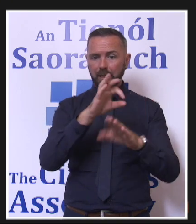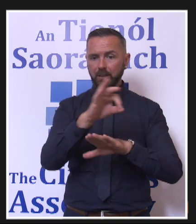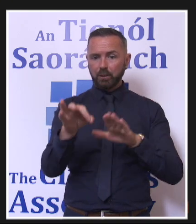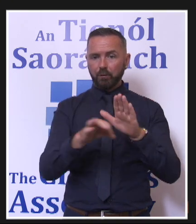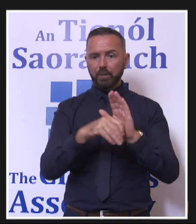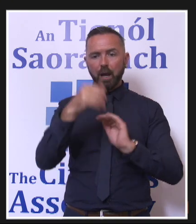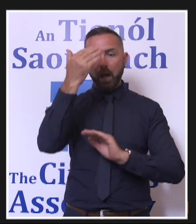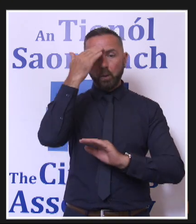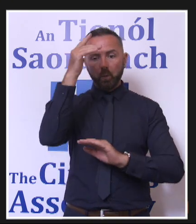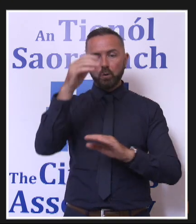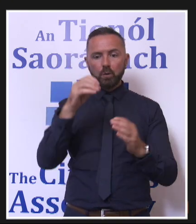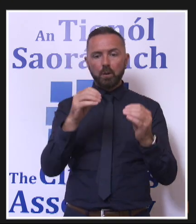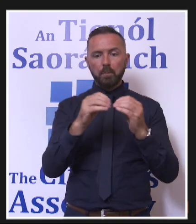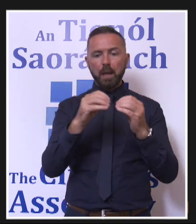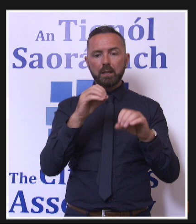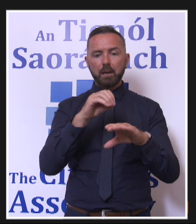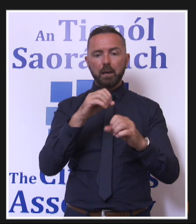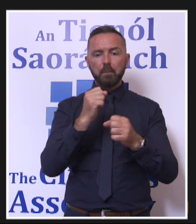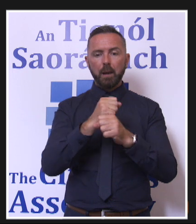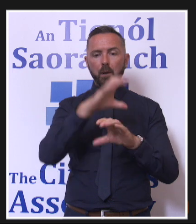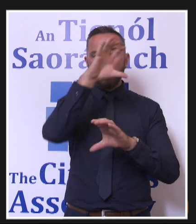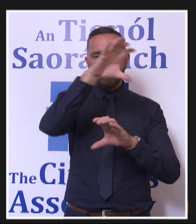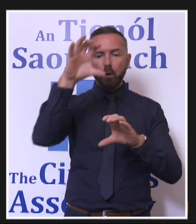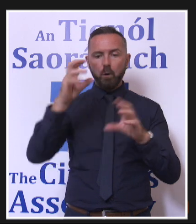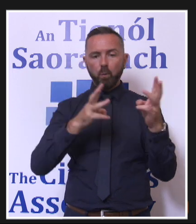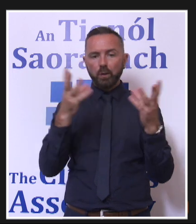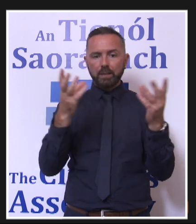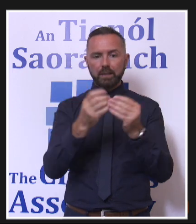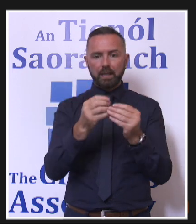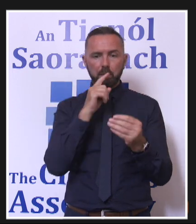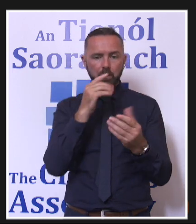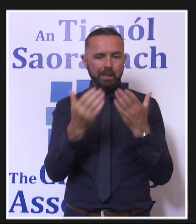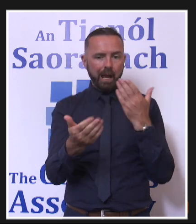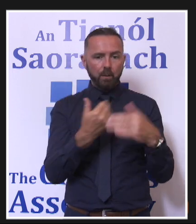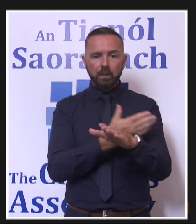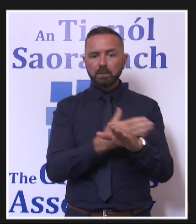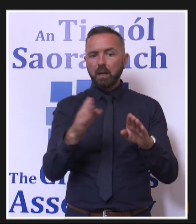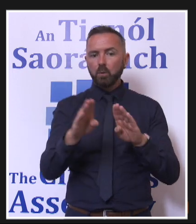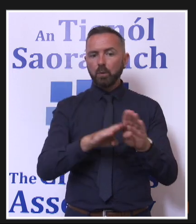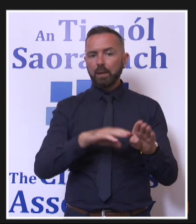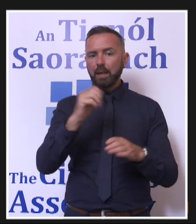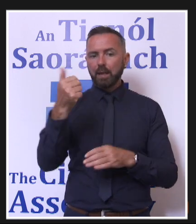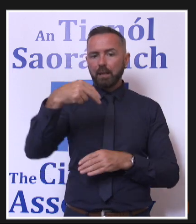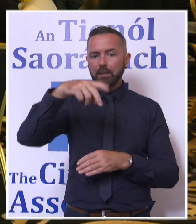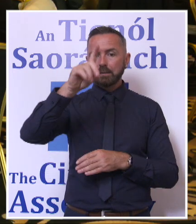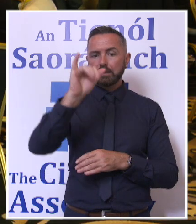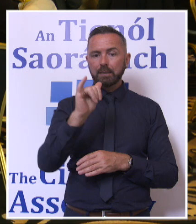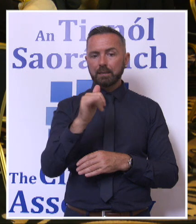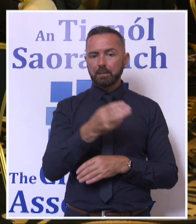mentioned boroughs coming together, but how did it come together? We might start with Andy.